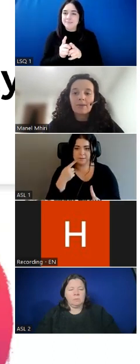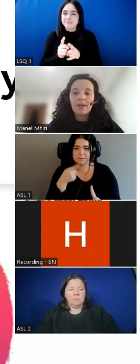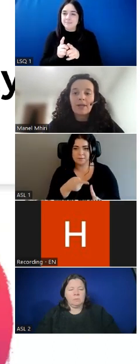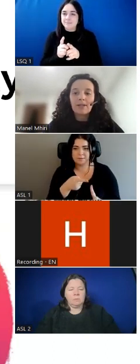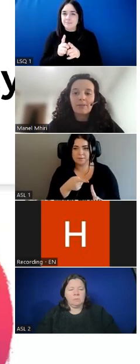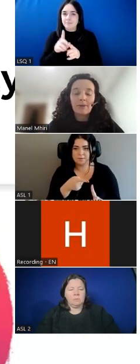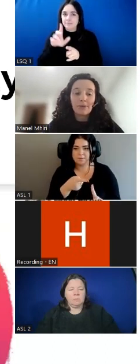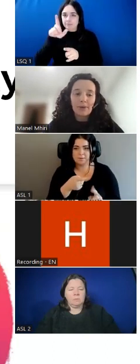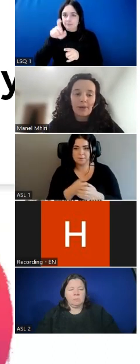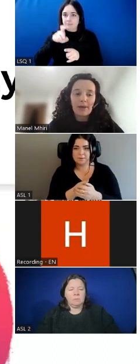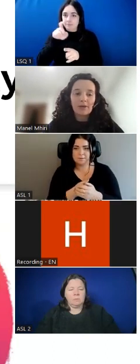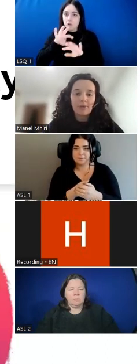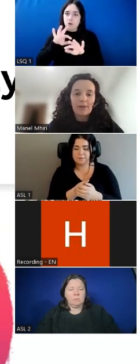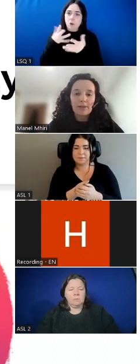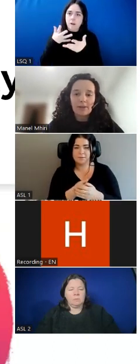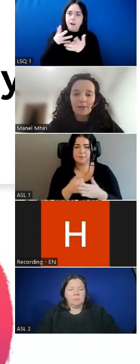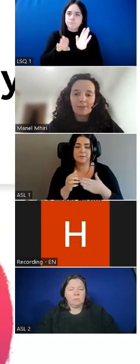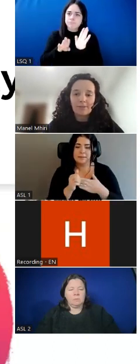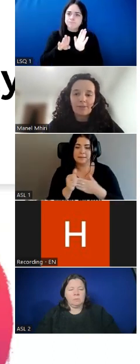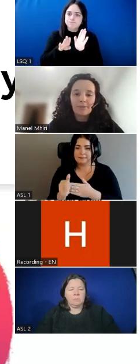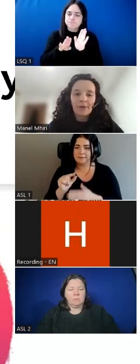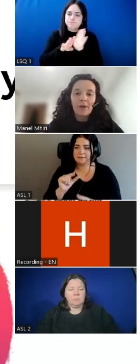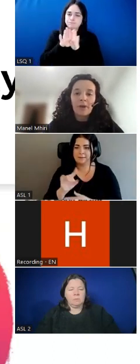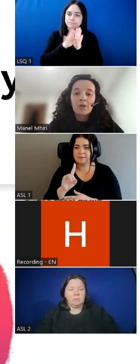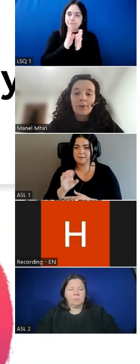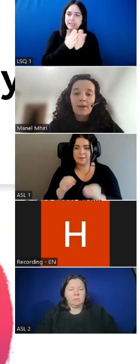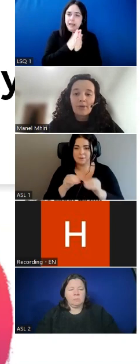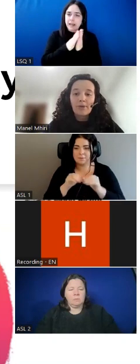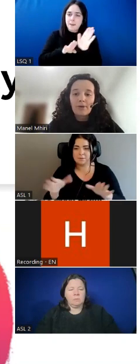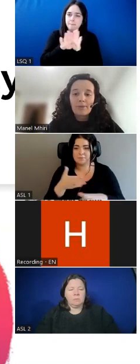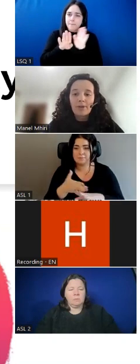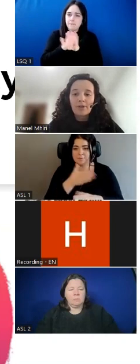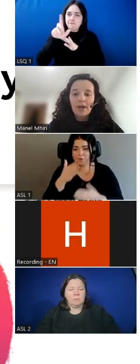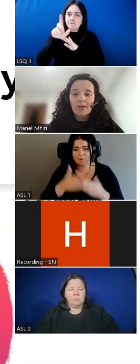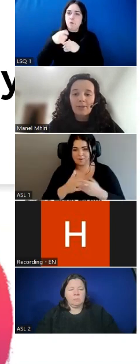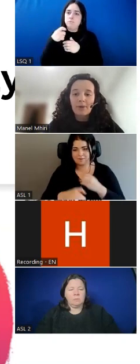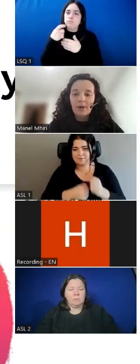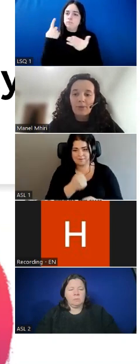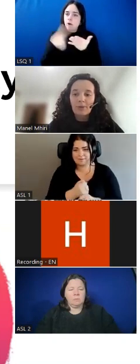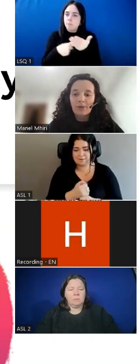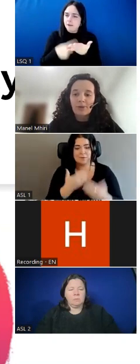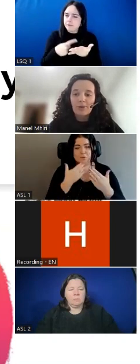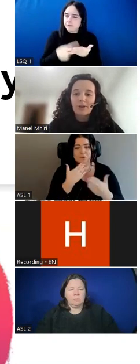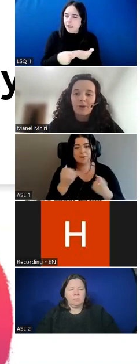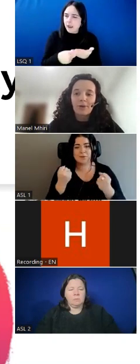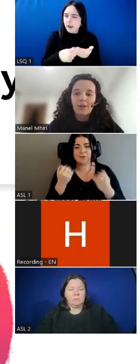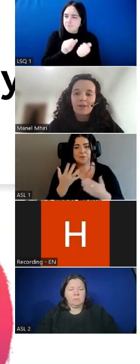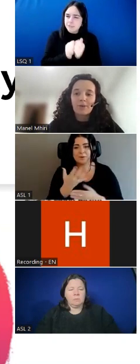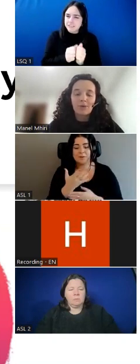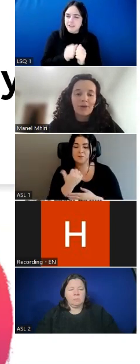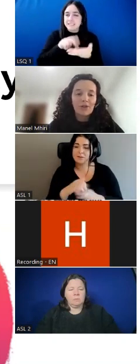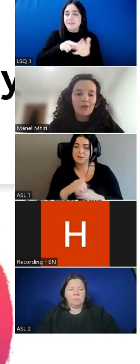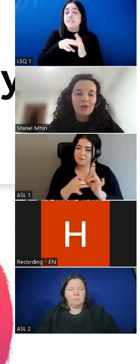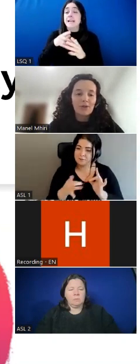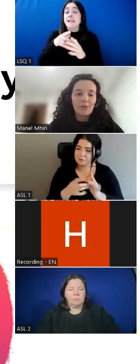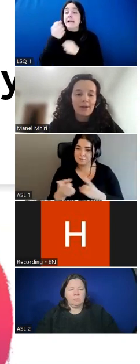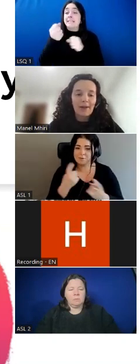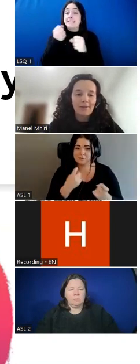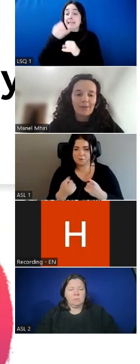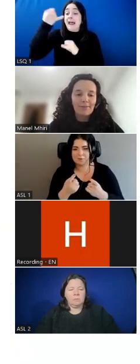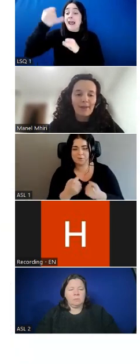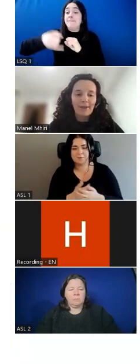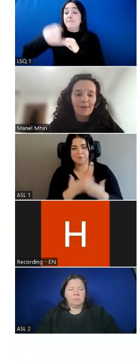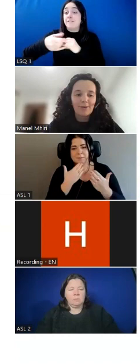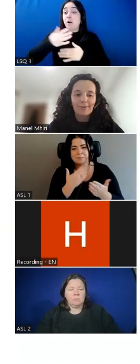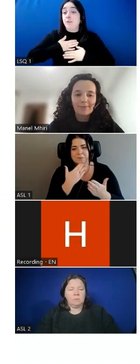guide released before the end of this year. So thank you very much, and I'm looking forward to any comments or questions you might